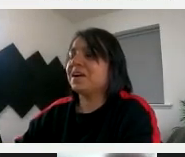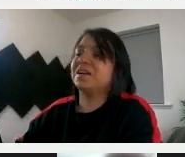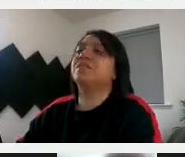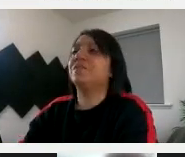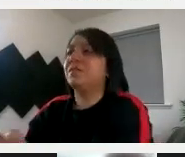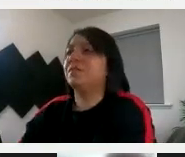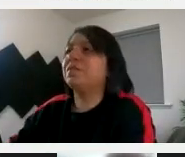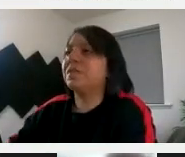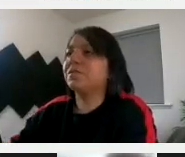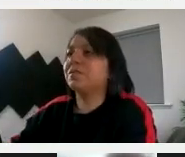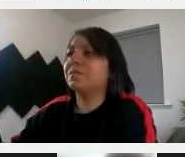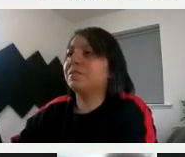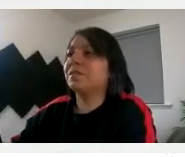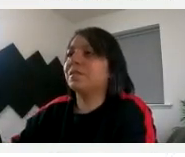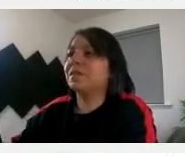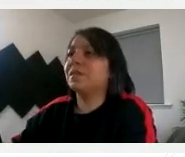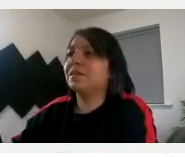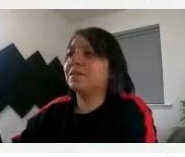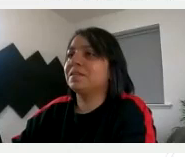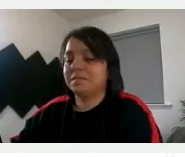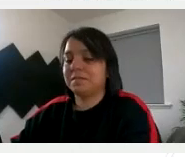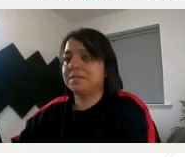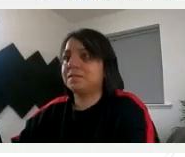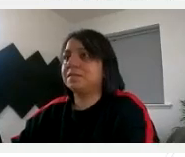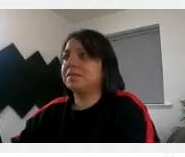in his own. No, that's